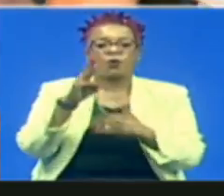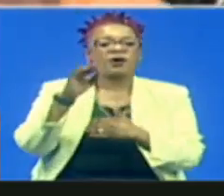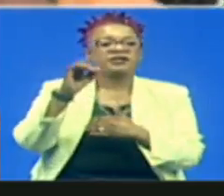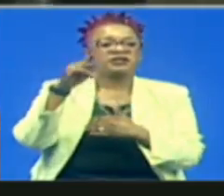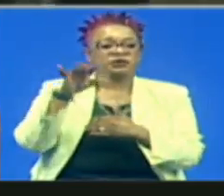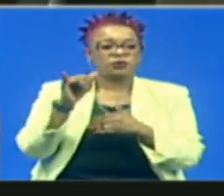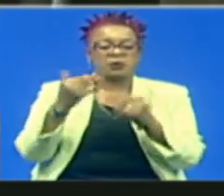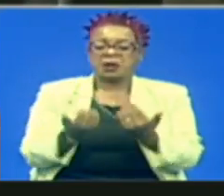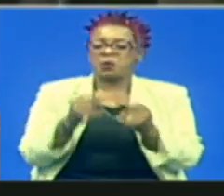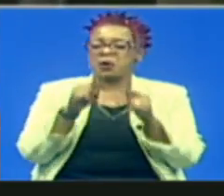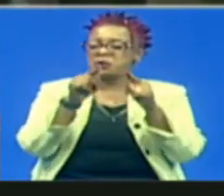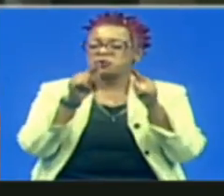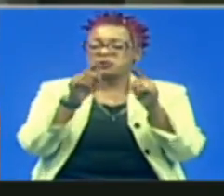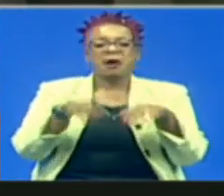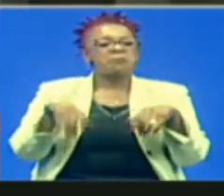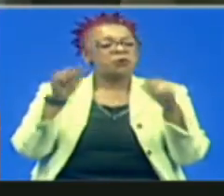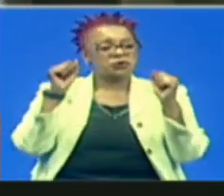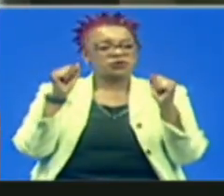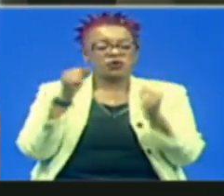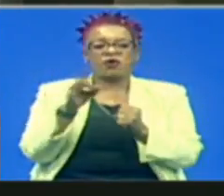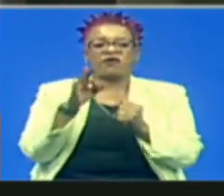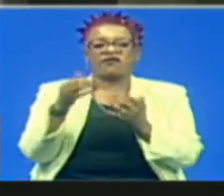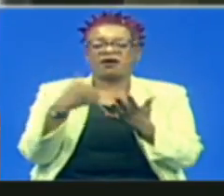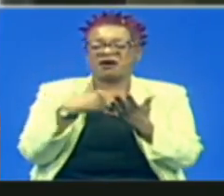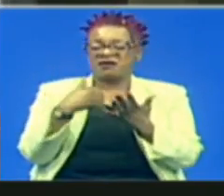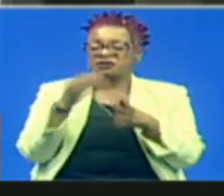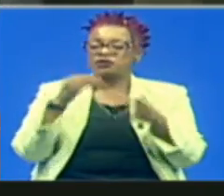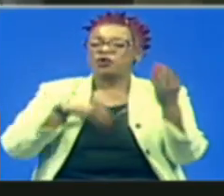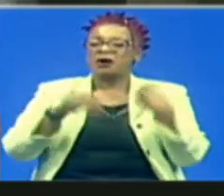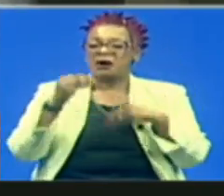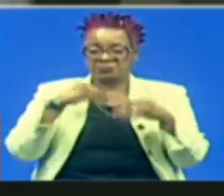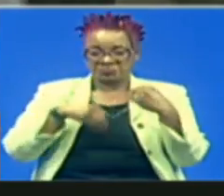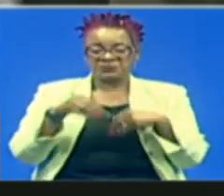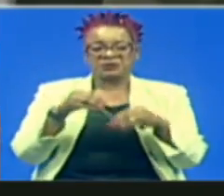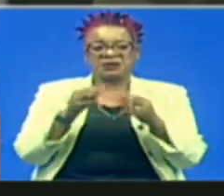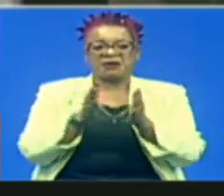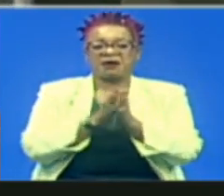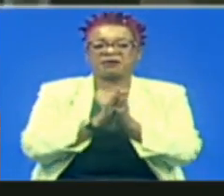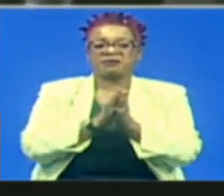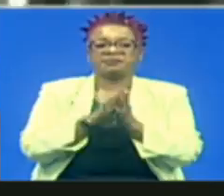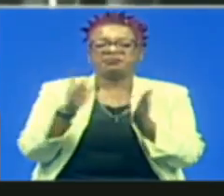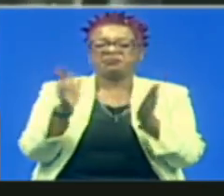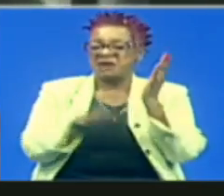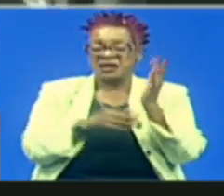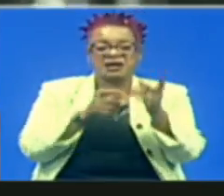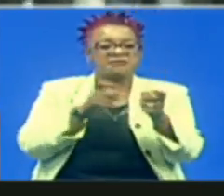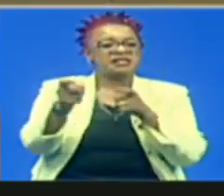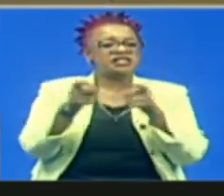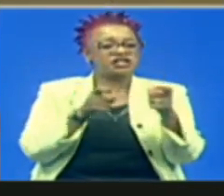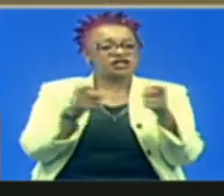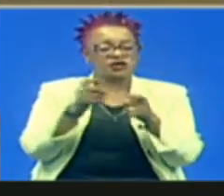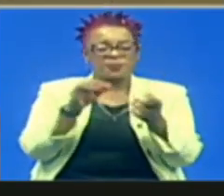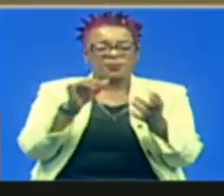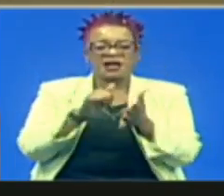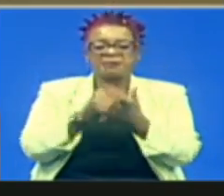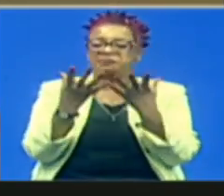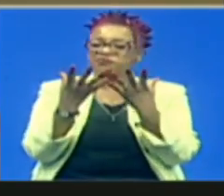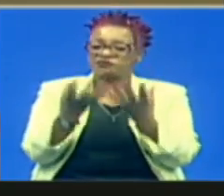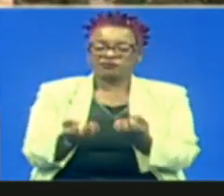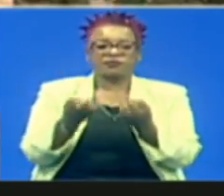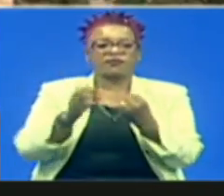now accuses her boss of presiding over a corrupt and incompetent administration that has been milking the county